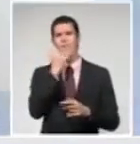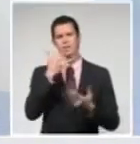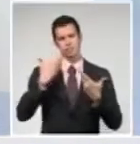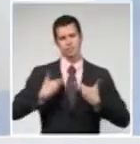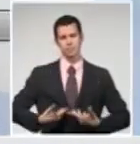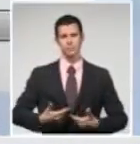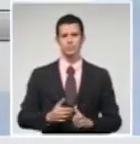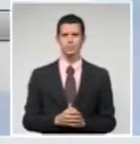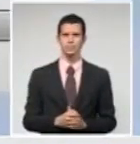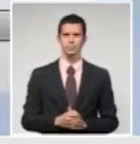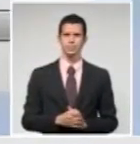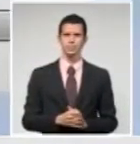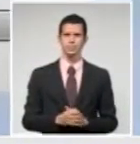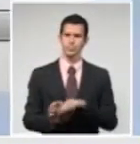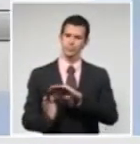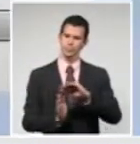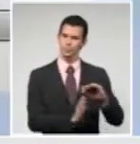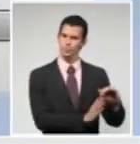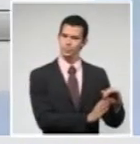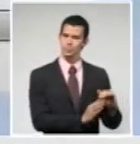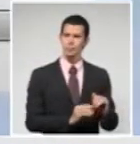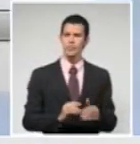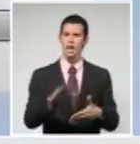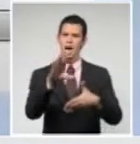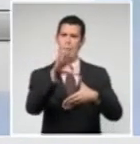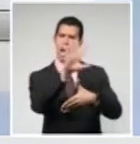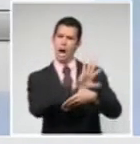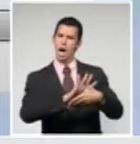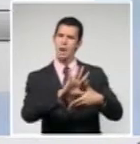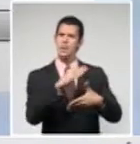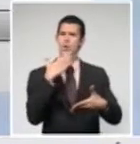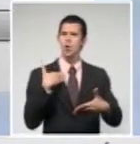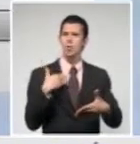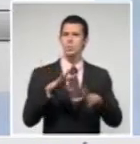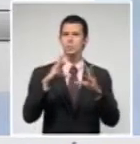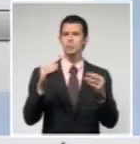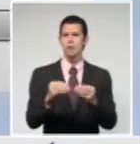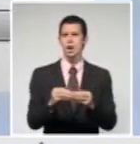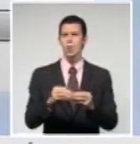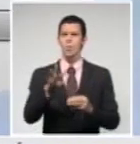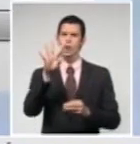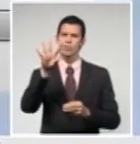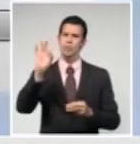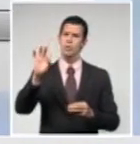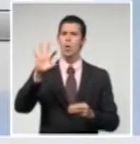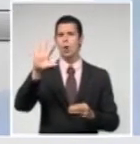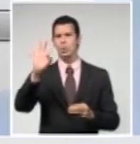48.44% of all cases worldwide, reported